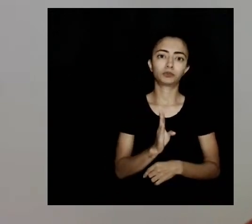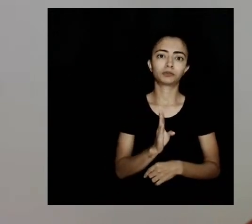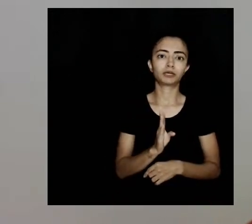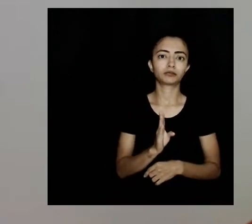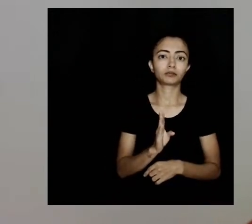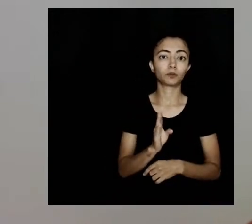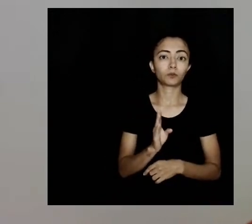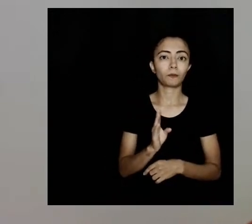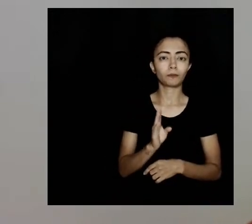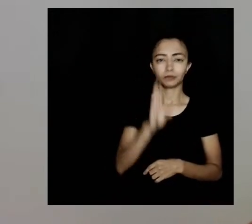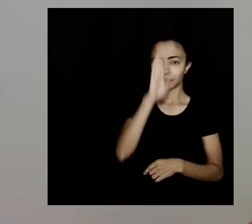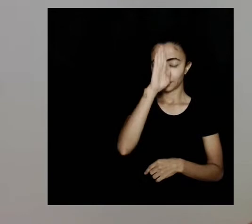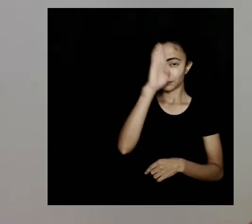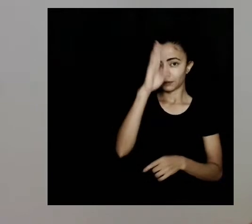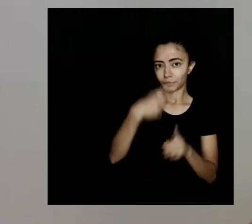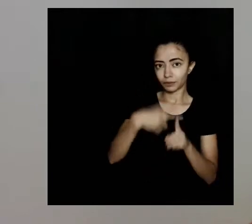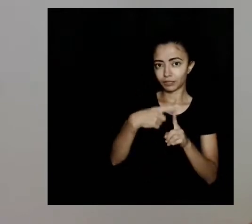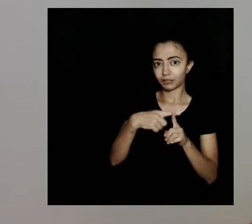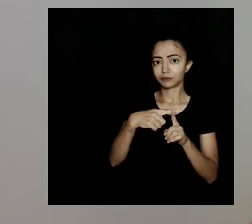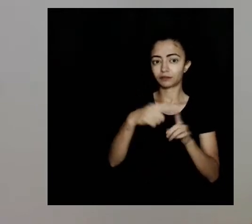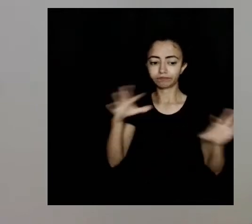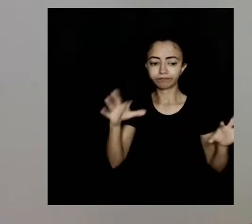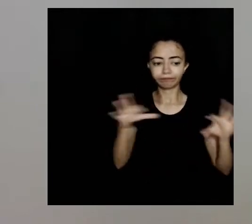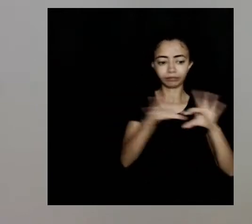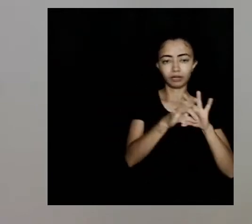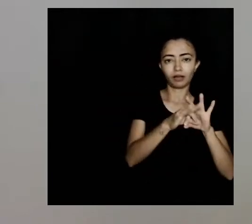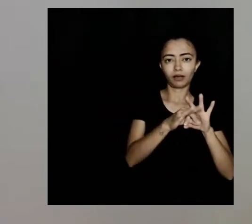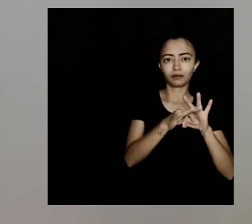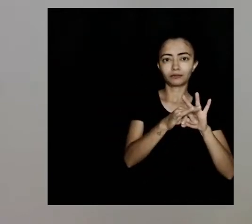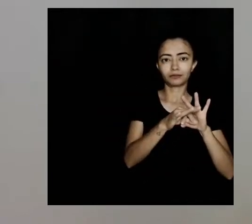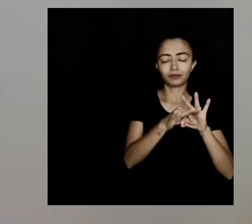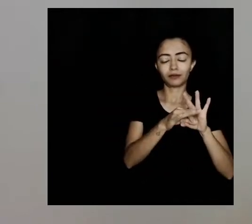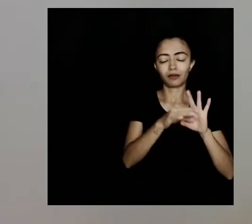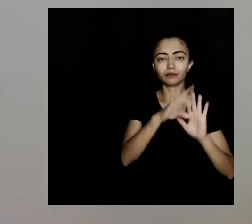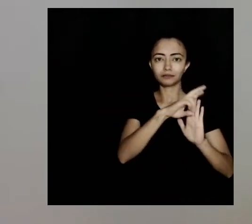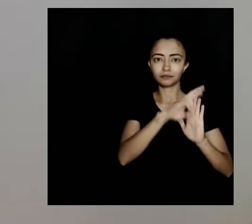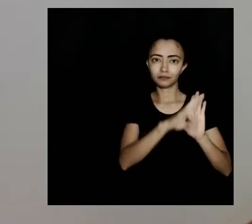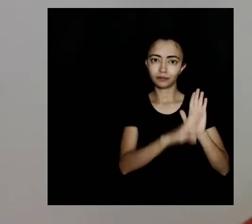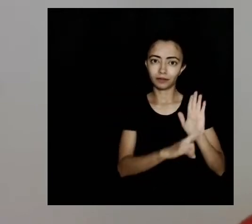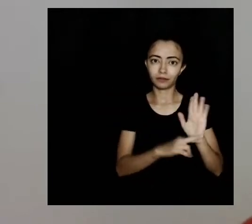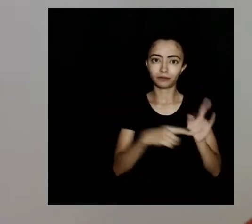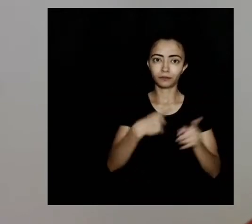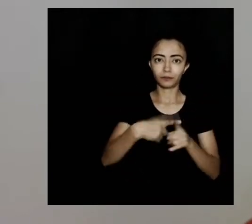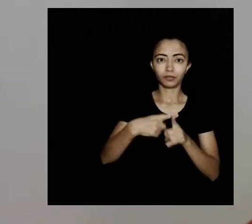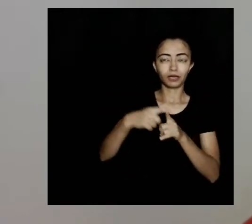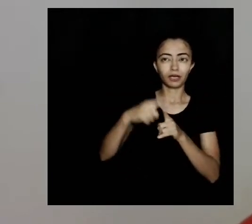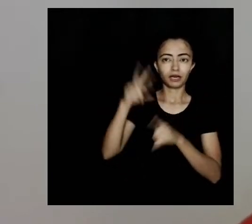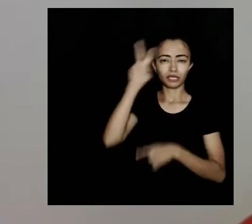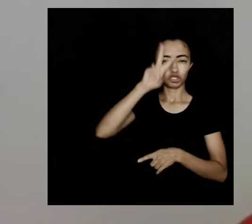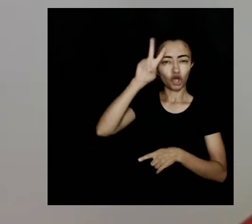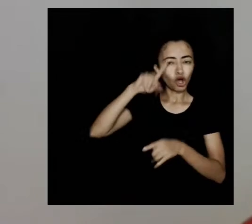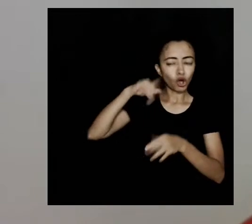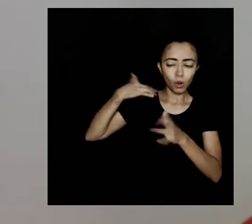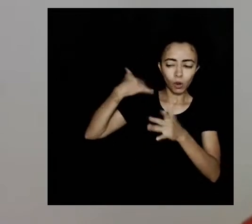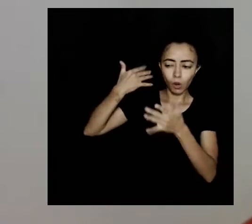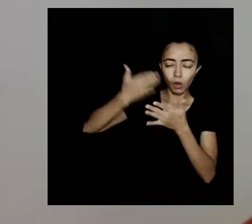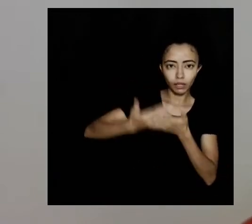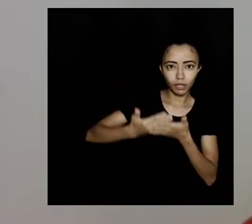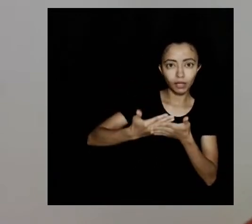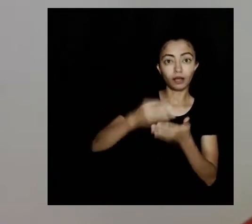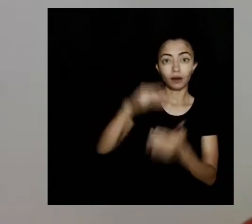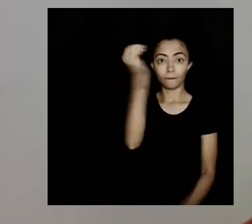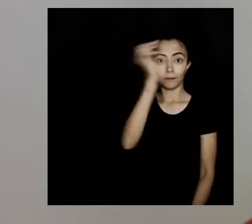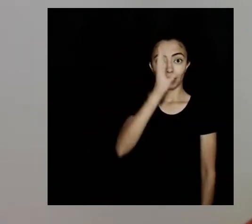report because they are considered as allies to the code. Historically, Brazil was a reference in this